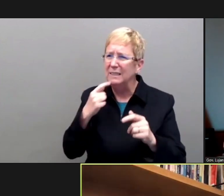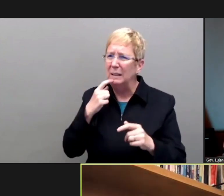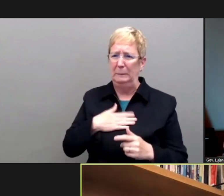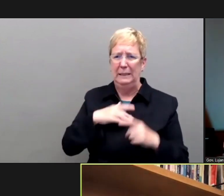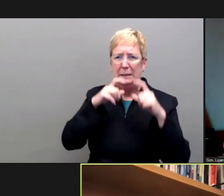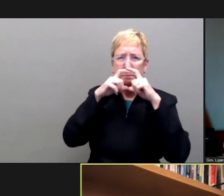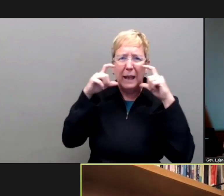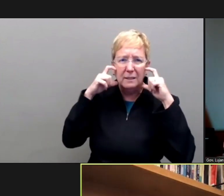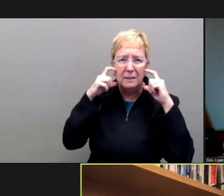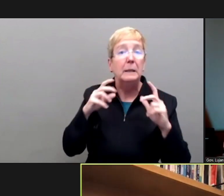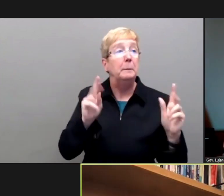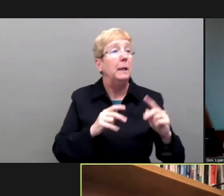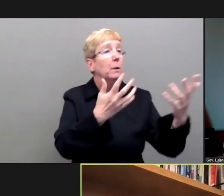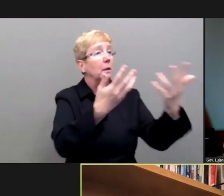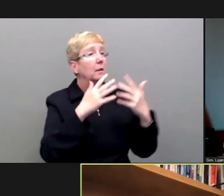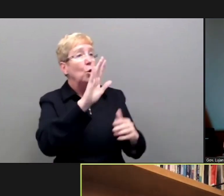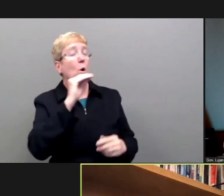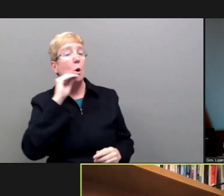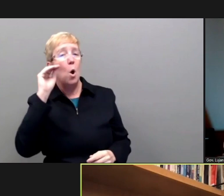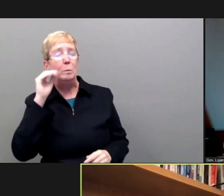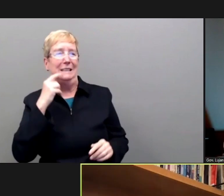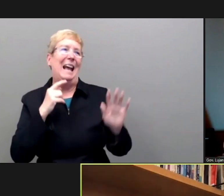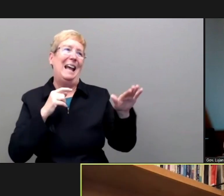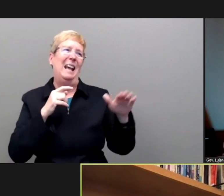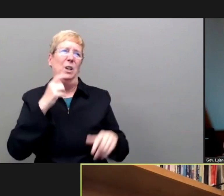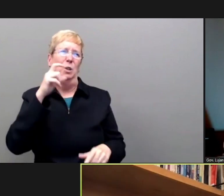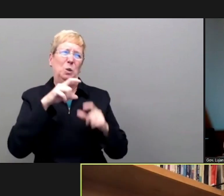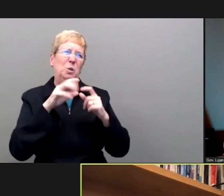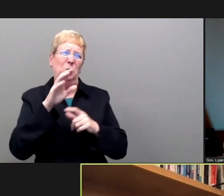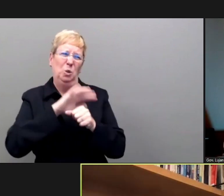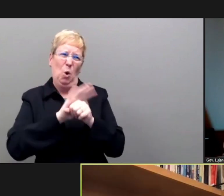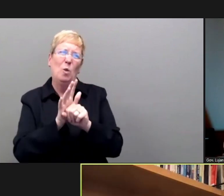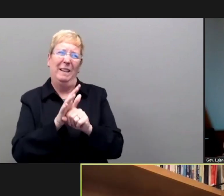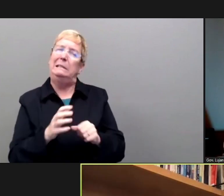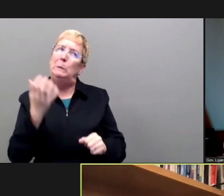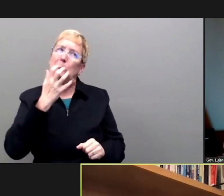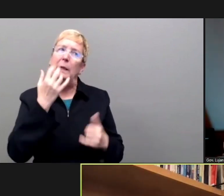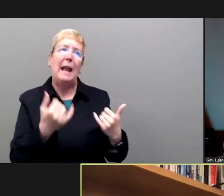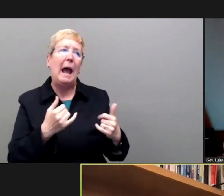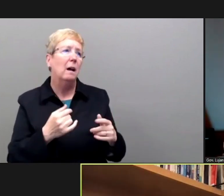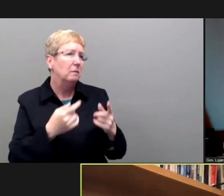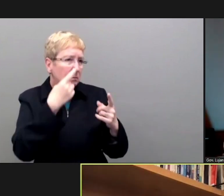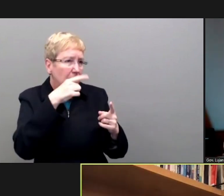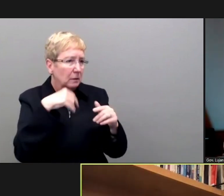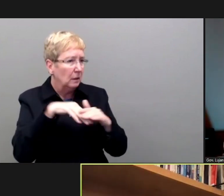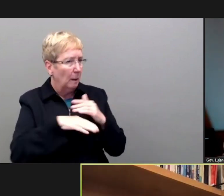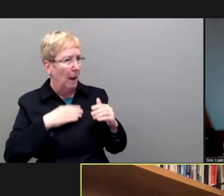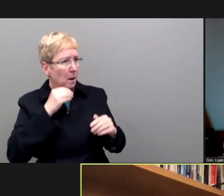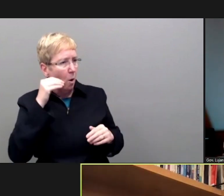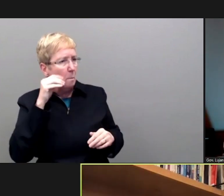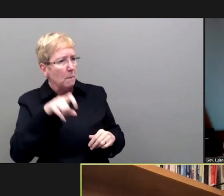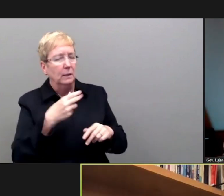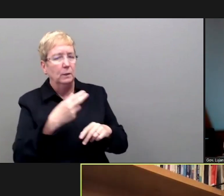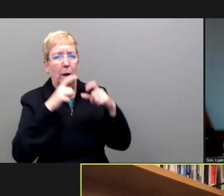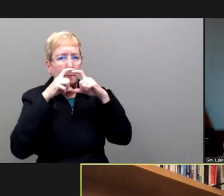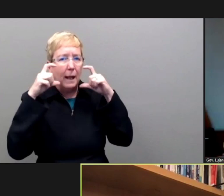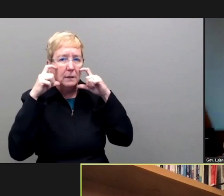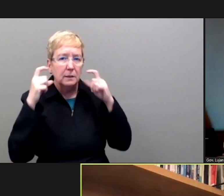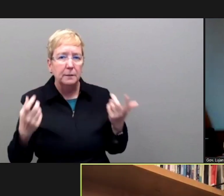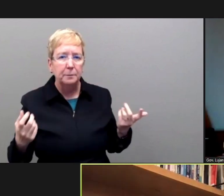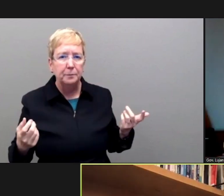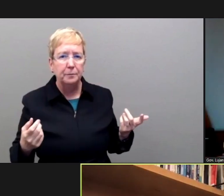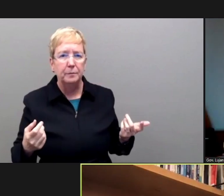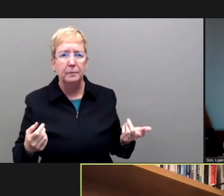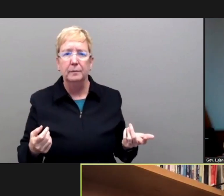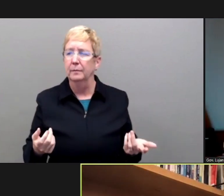hey, COVID's hot right now. Everybody's going to be wearing a mask. Like, there's so much enforcement that could just